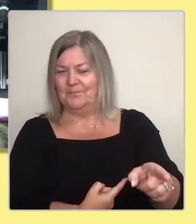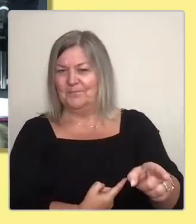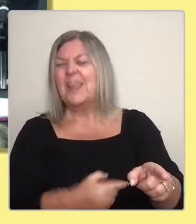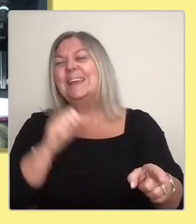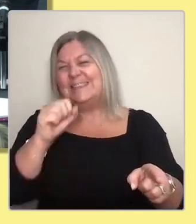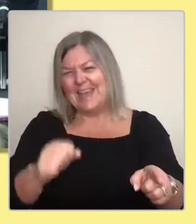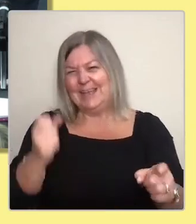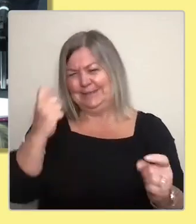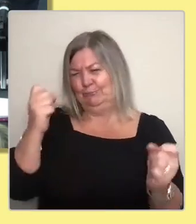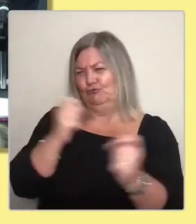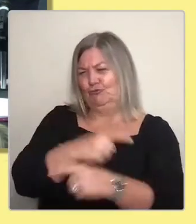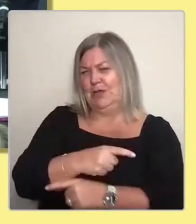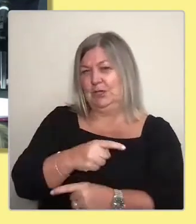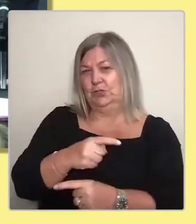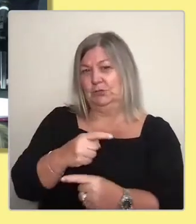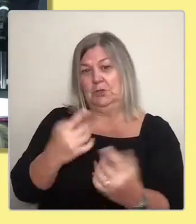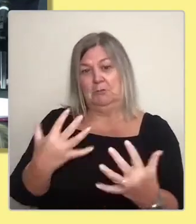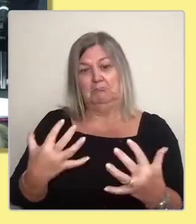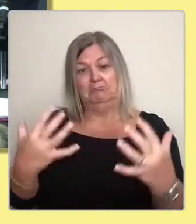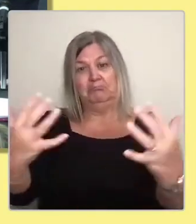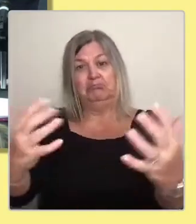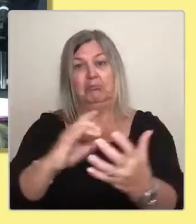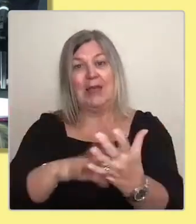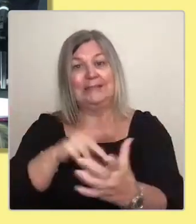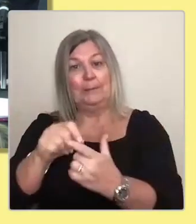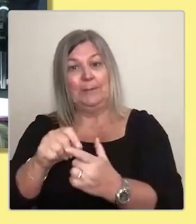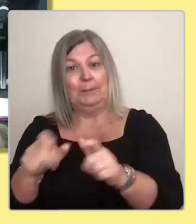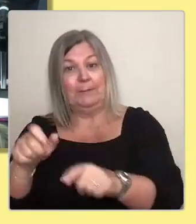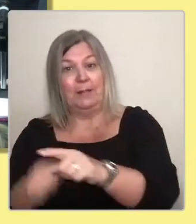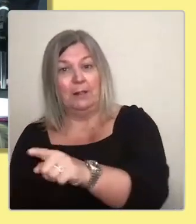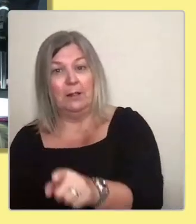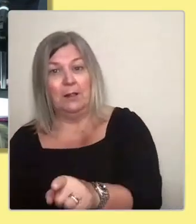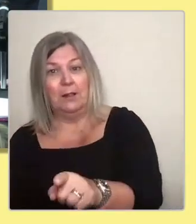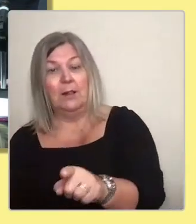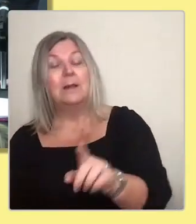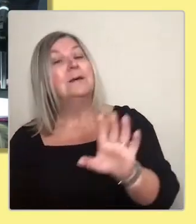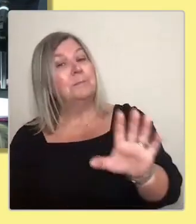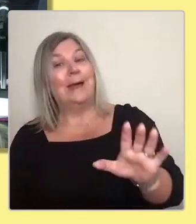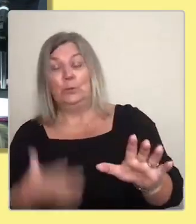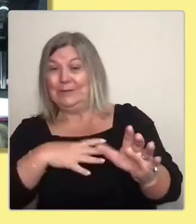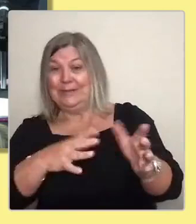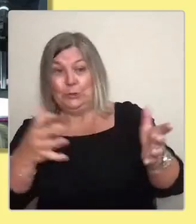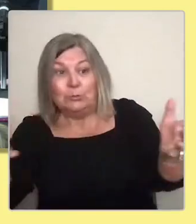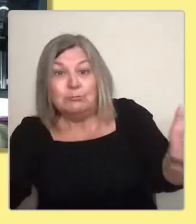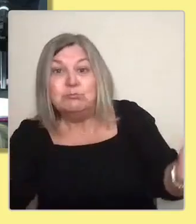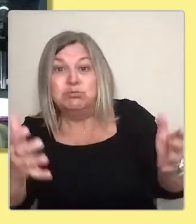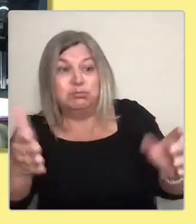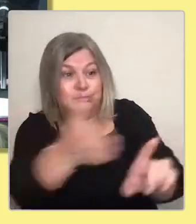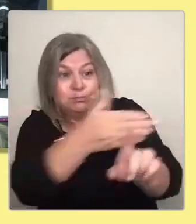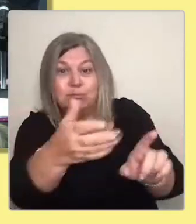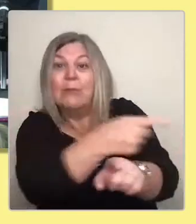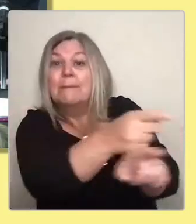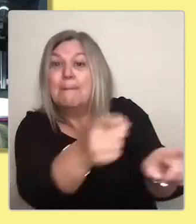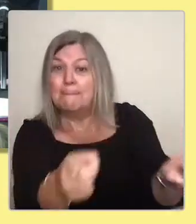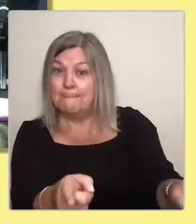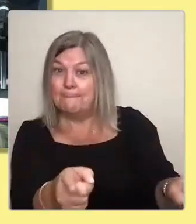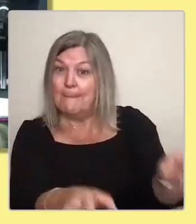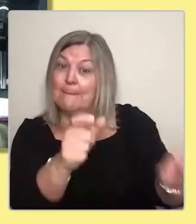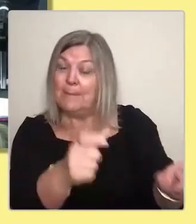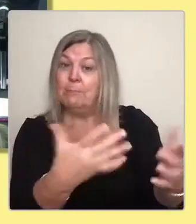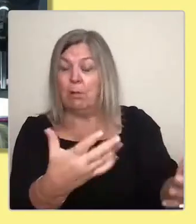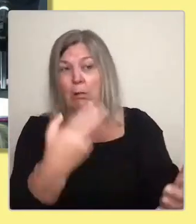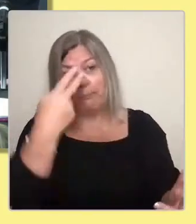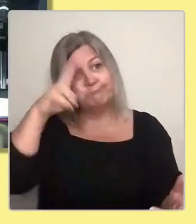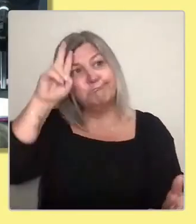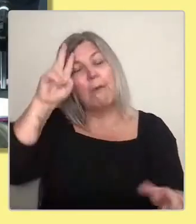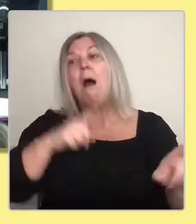yet vote for independence. But that's what we need to do as a movement, to reach out and to listen. To secondly, to govern well, to ensure that we